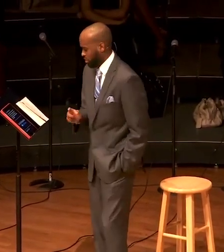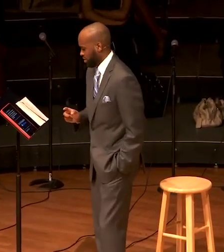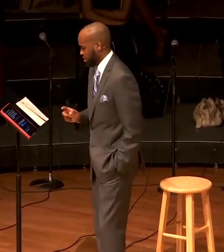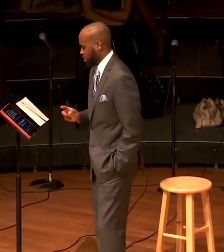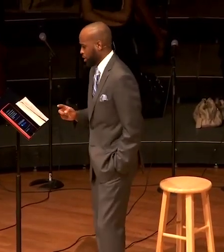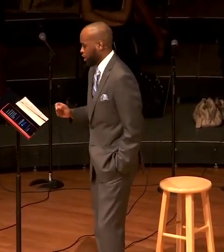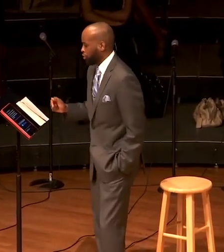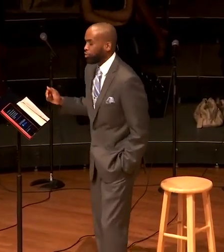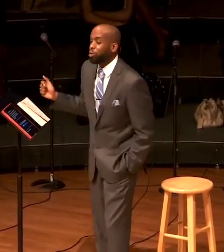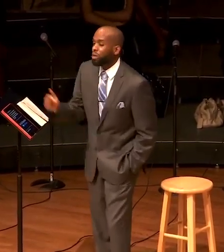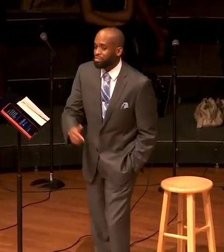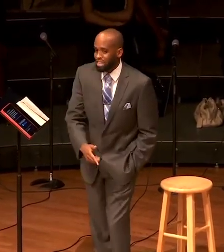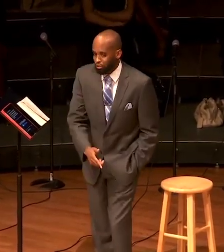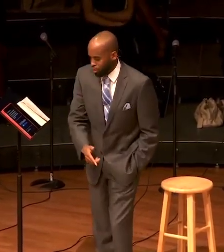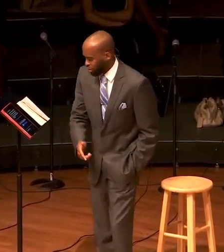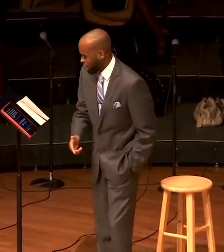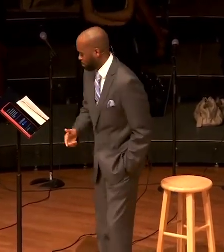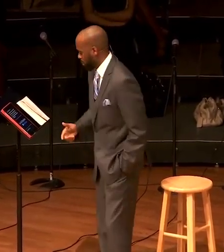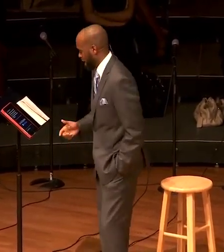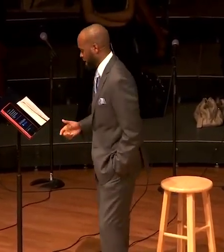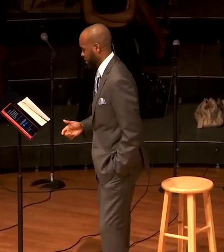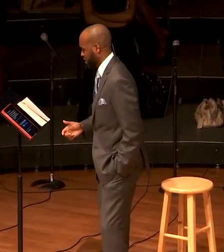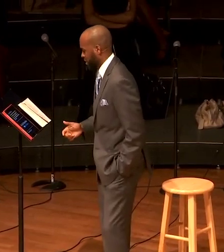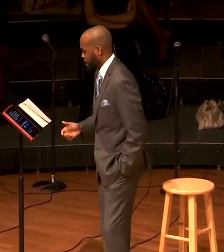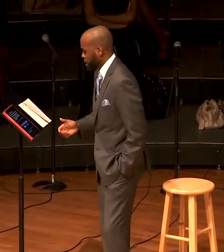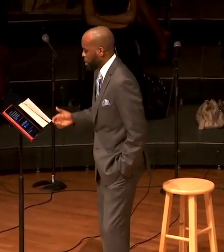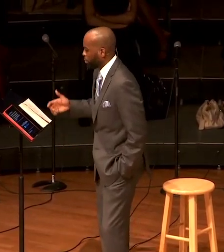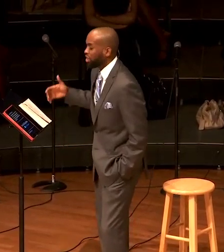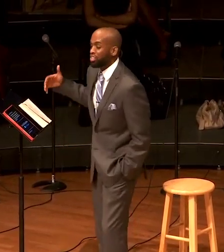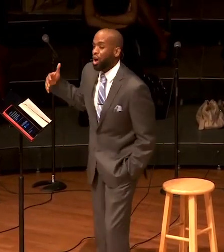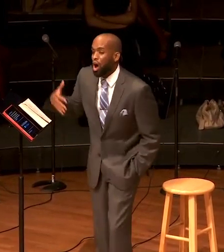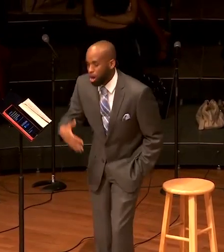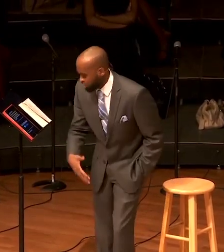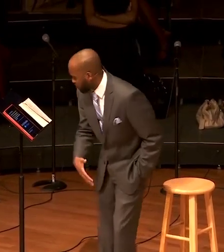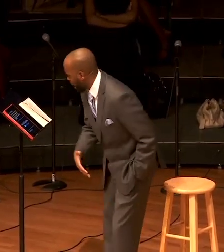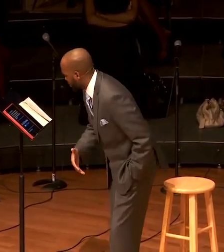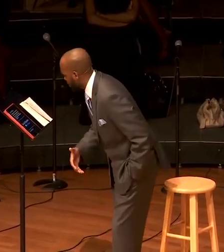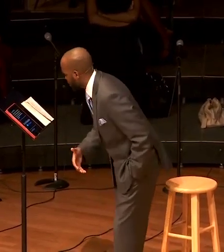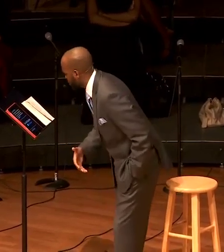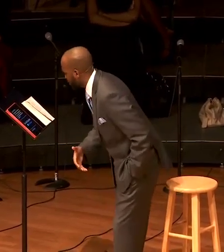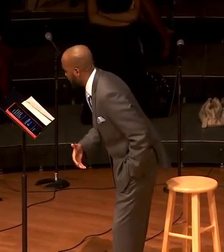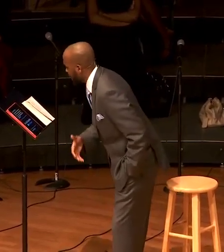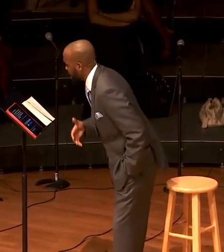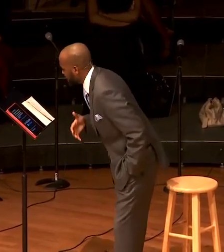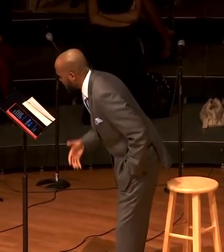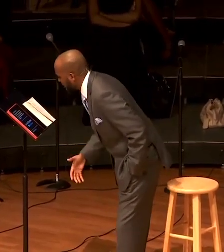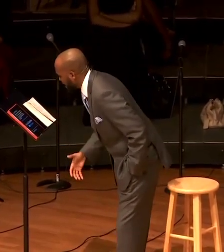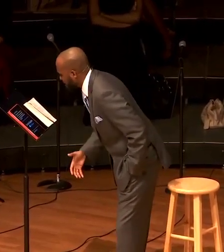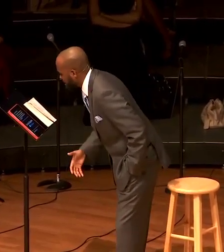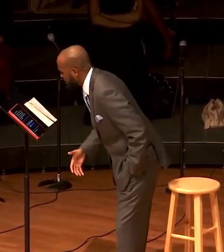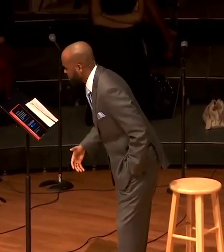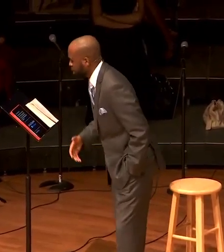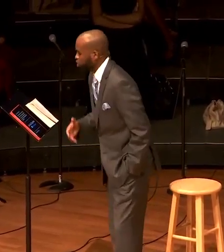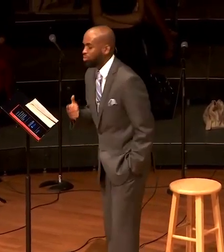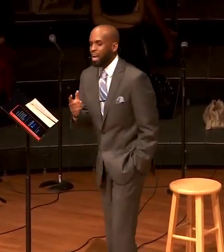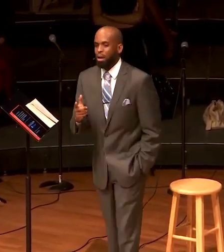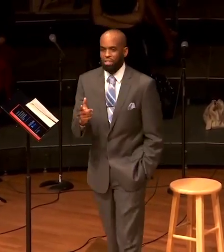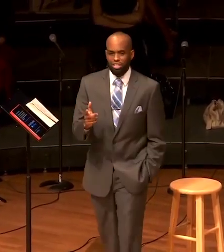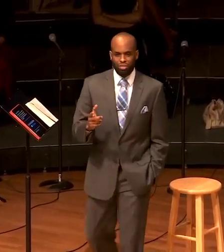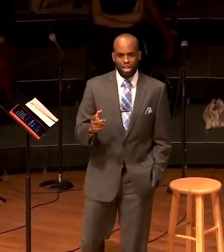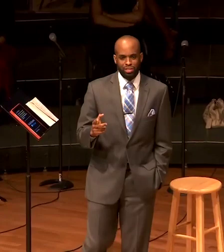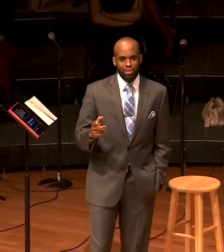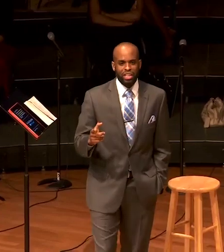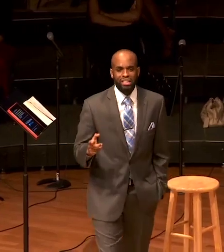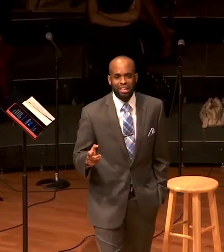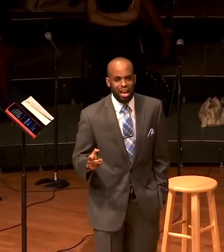down, threw himself on the young man, put his arms around him, and said, do not